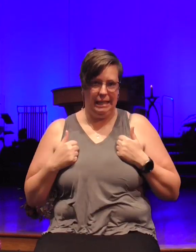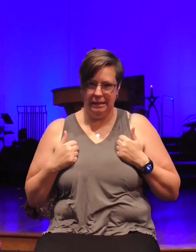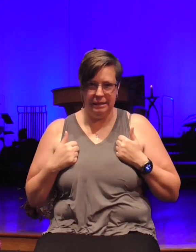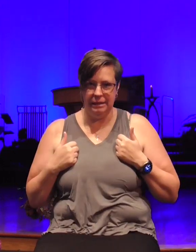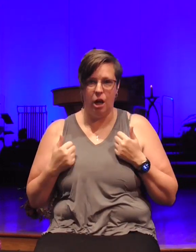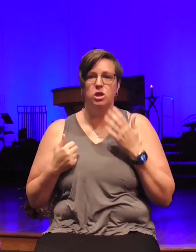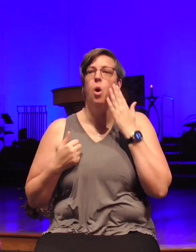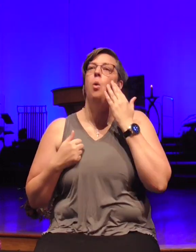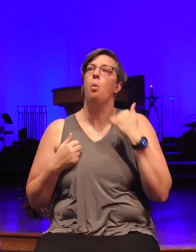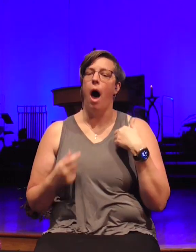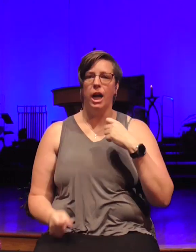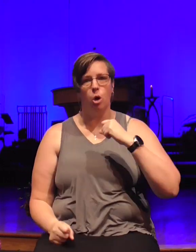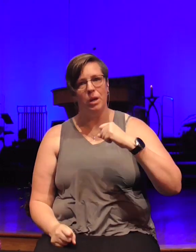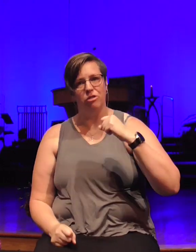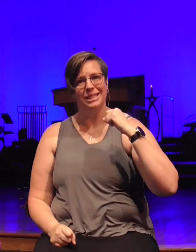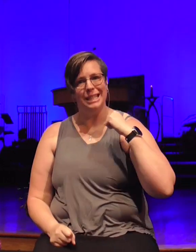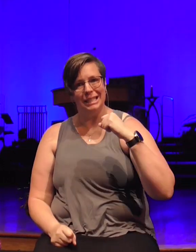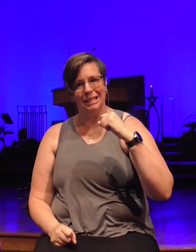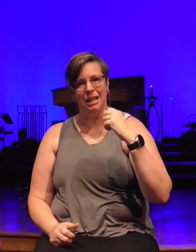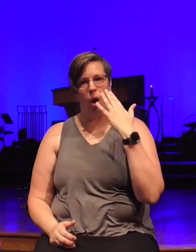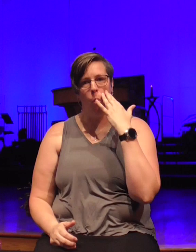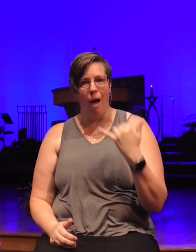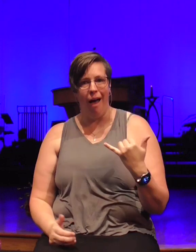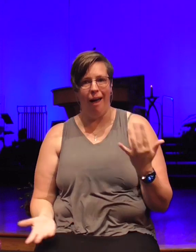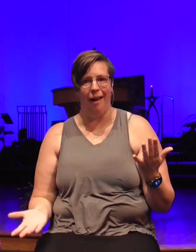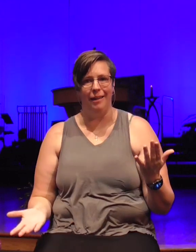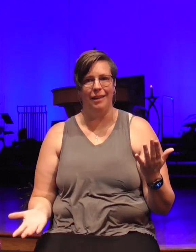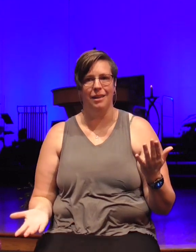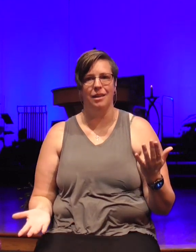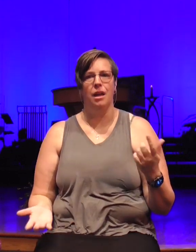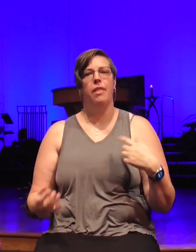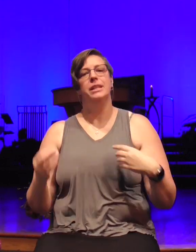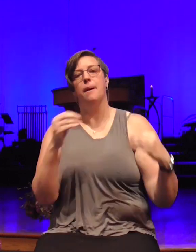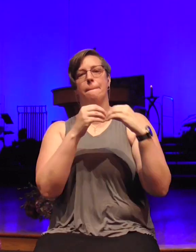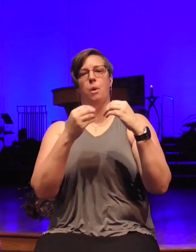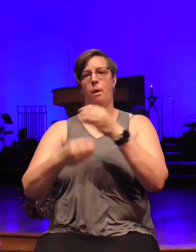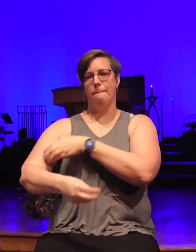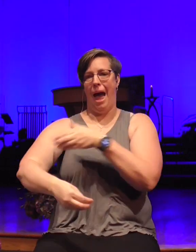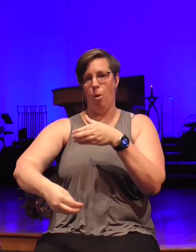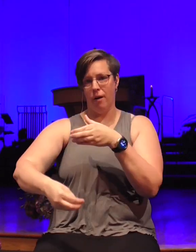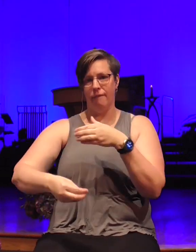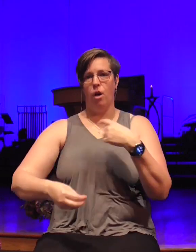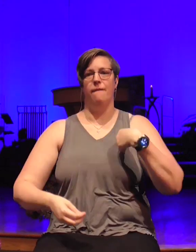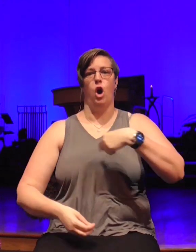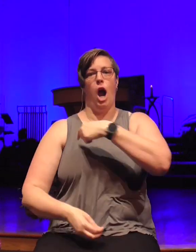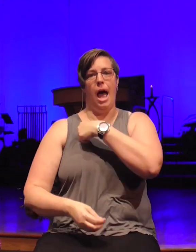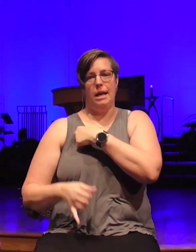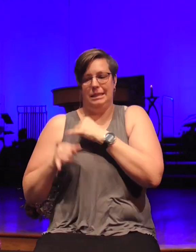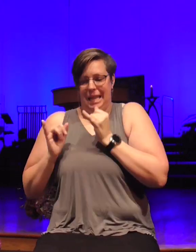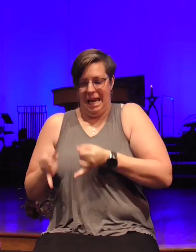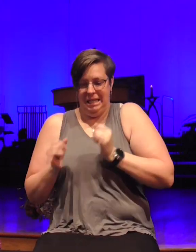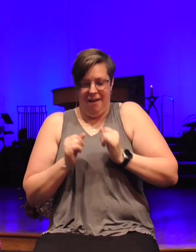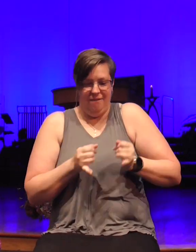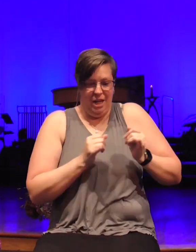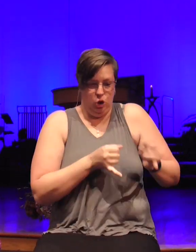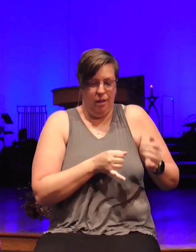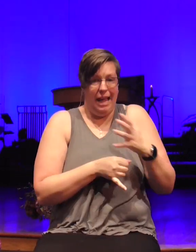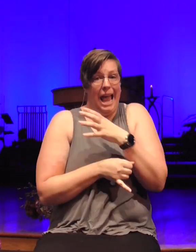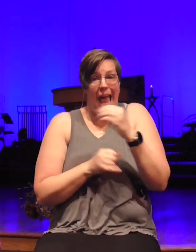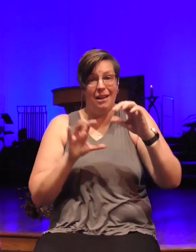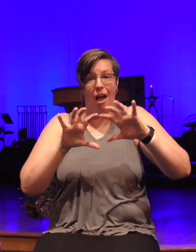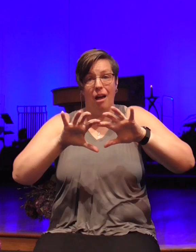keep resisting it? Rather, it would be more powerful for us individually and